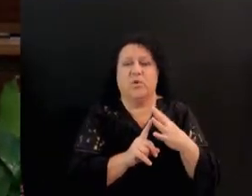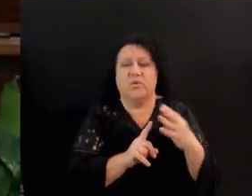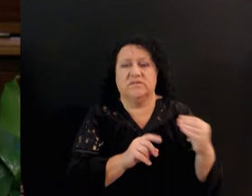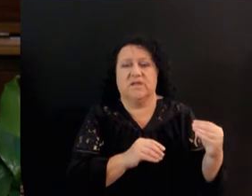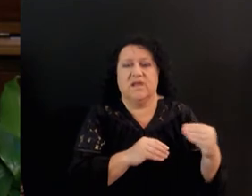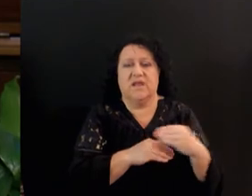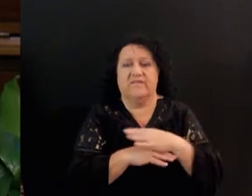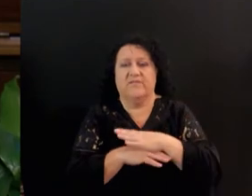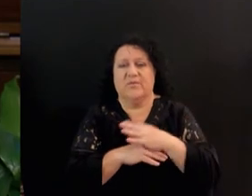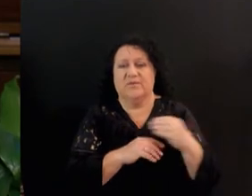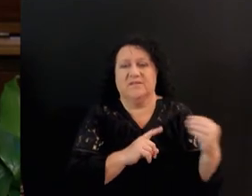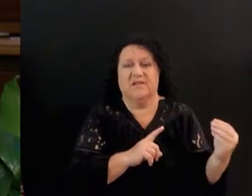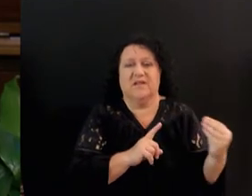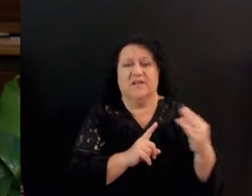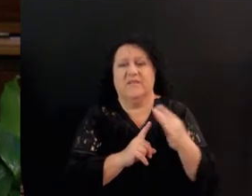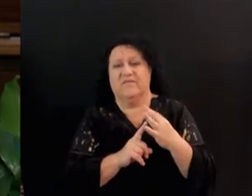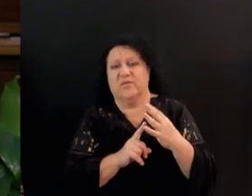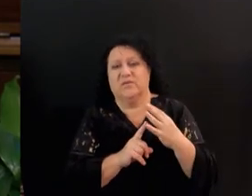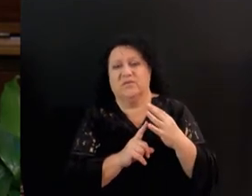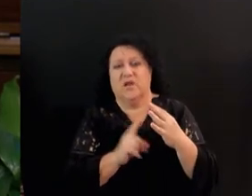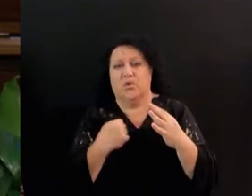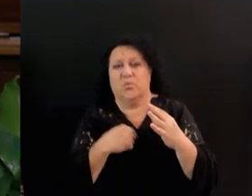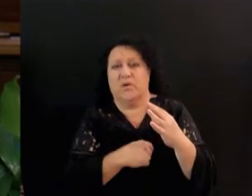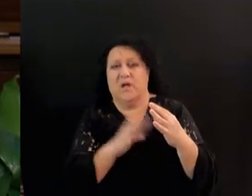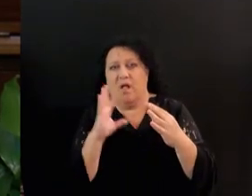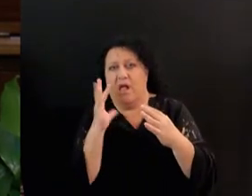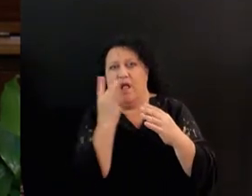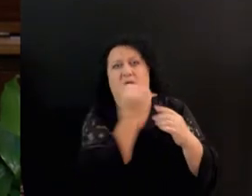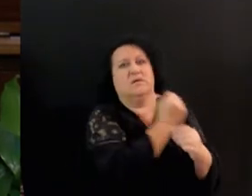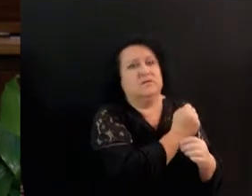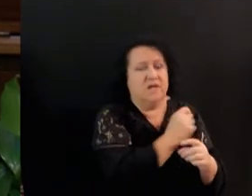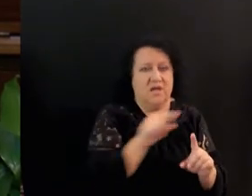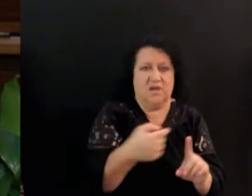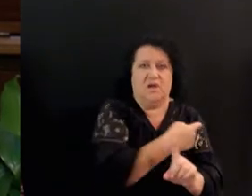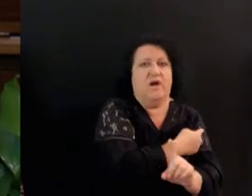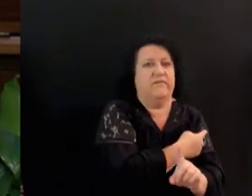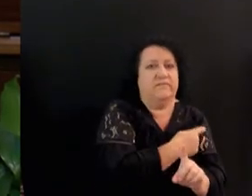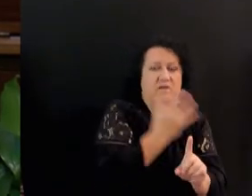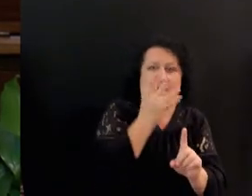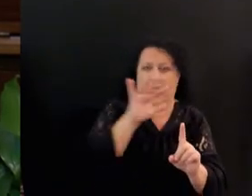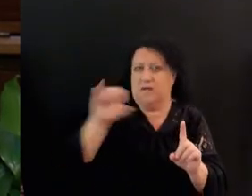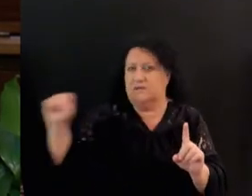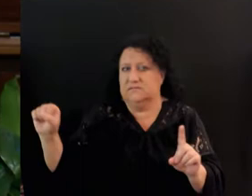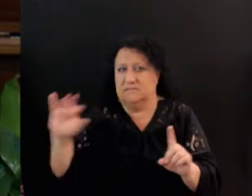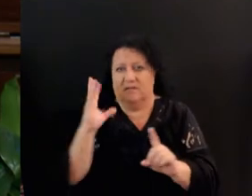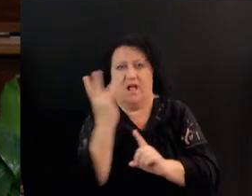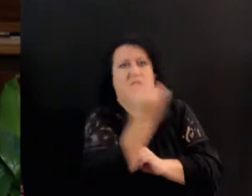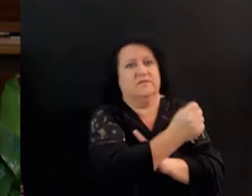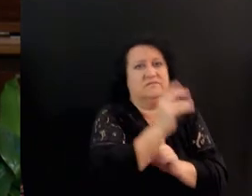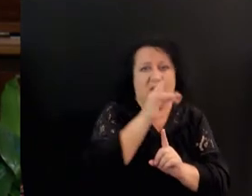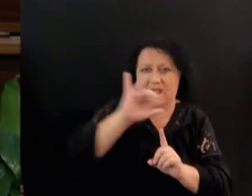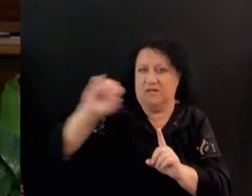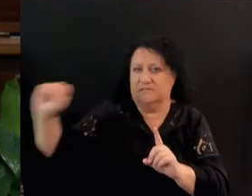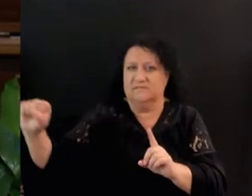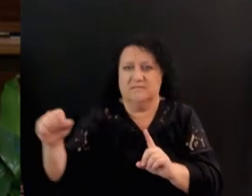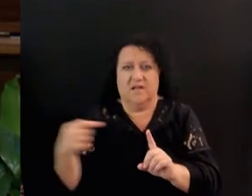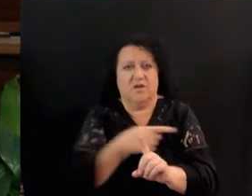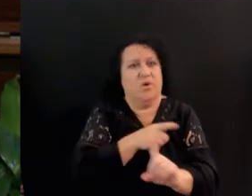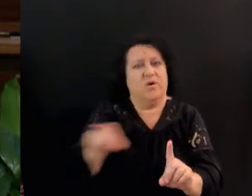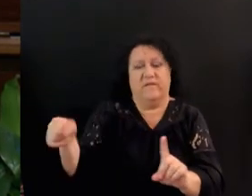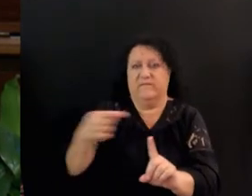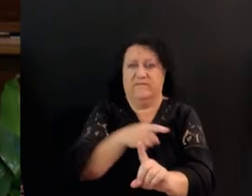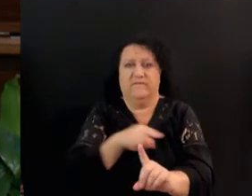comes only to steal and kill and destroy. He's talking about wrong shepherds in that passage in John chapter 10.